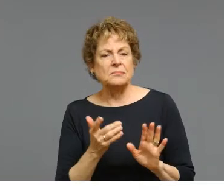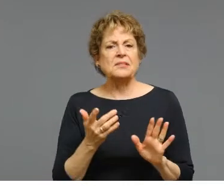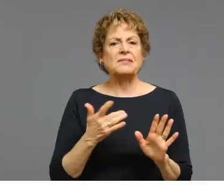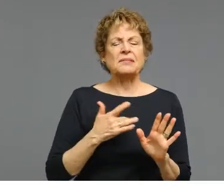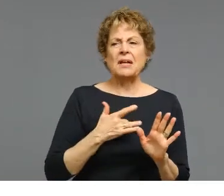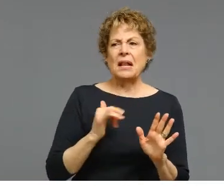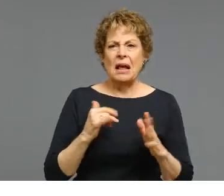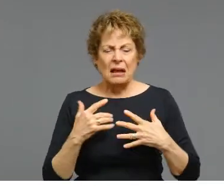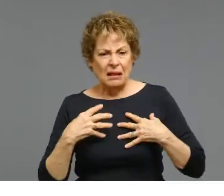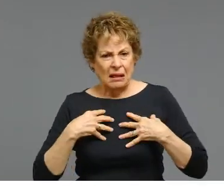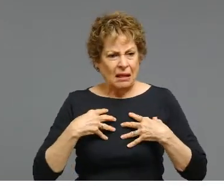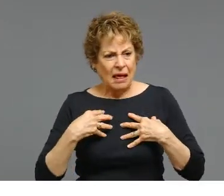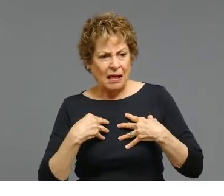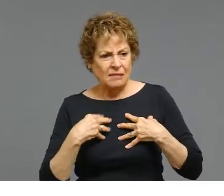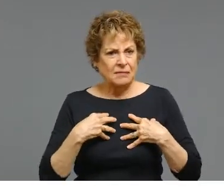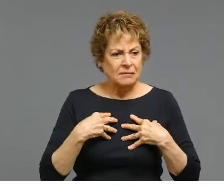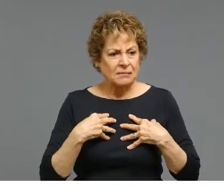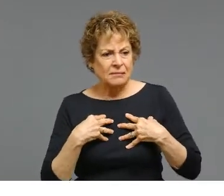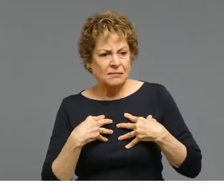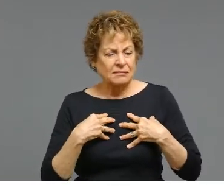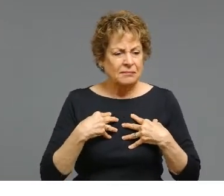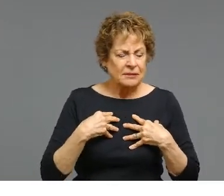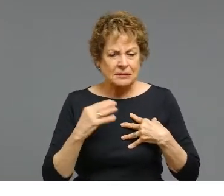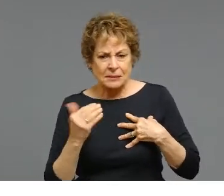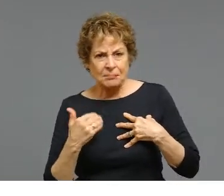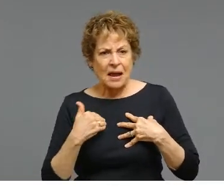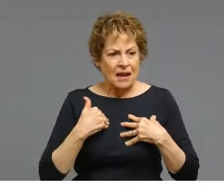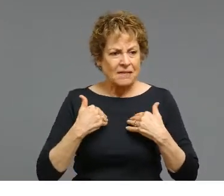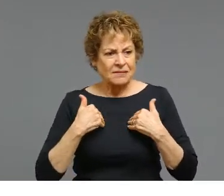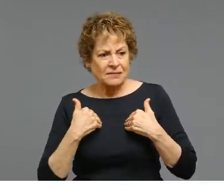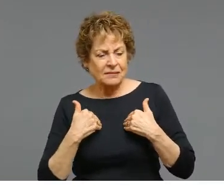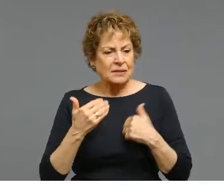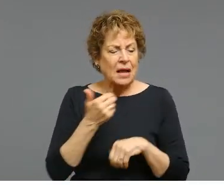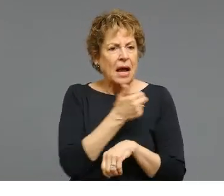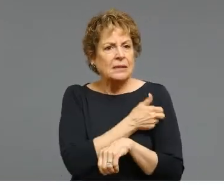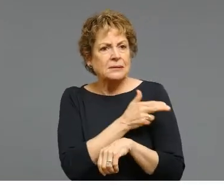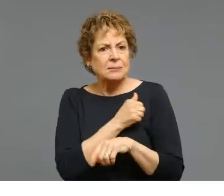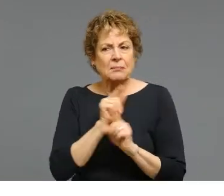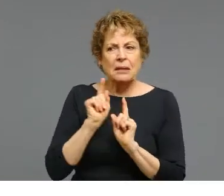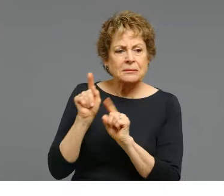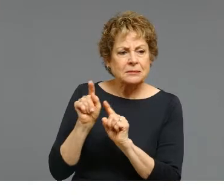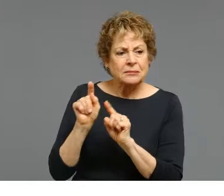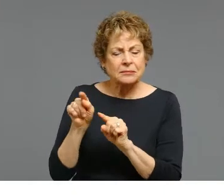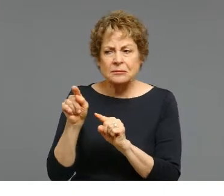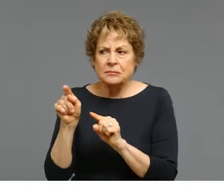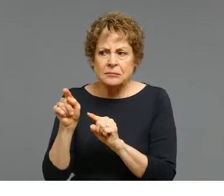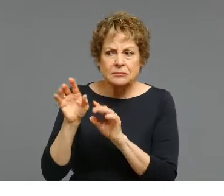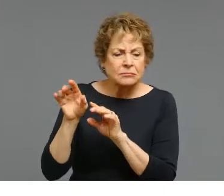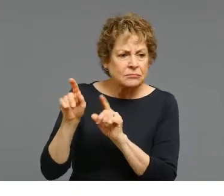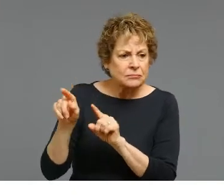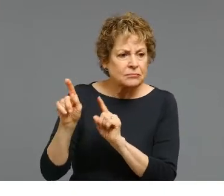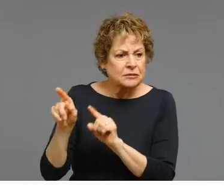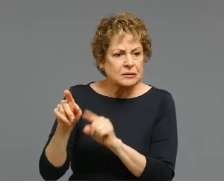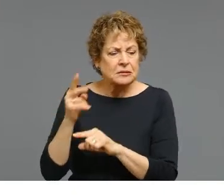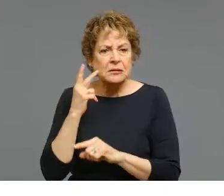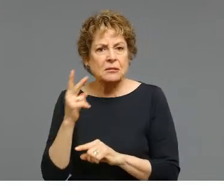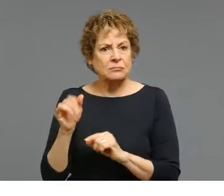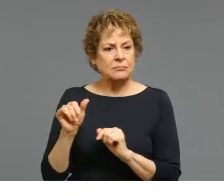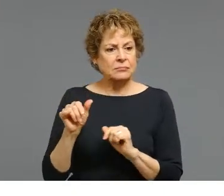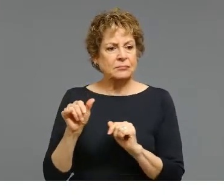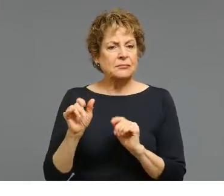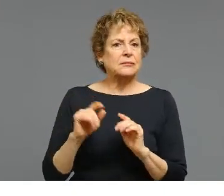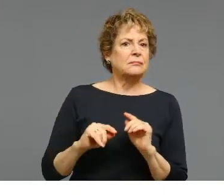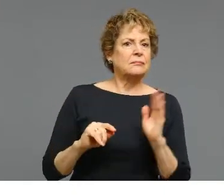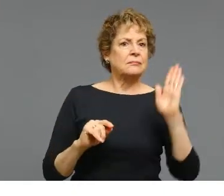had with cases and with hospital admissions. And you can see that that continues to trend down as